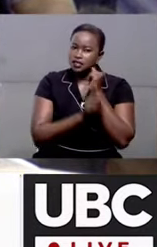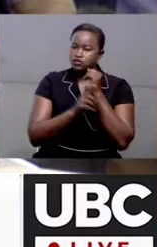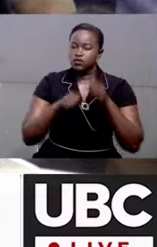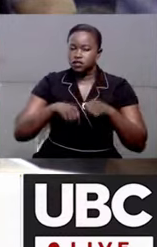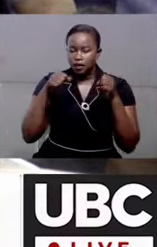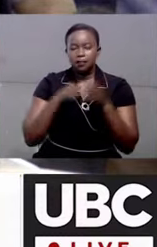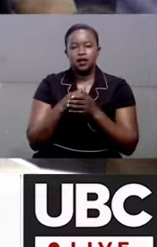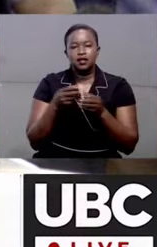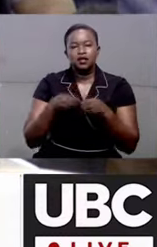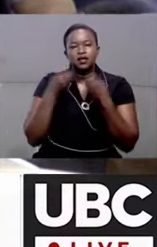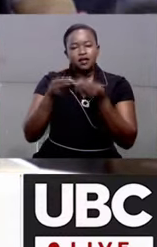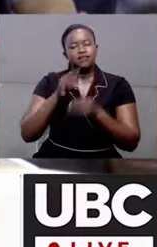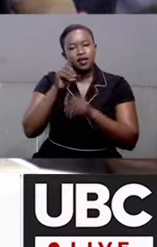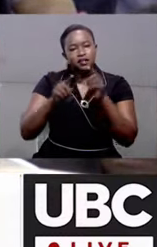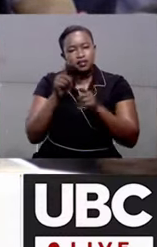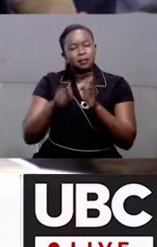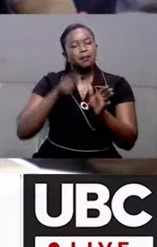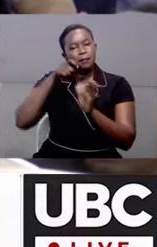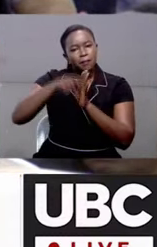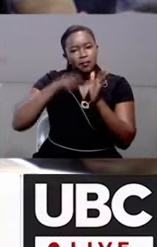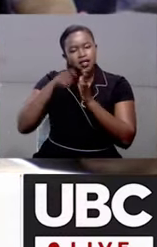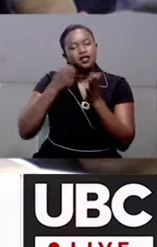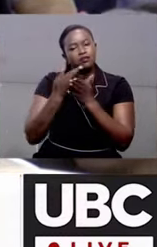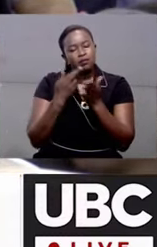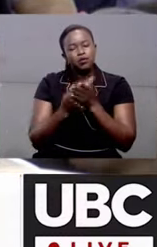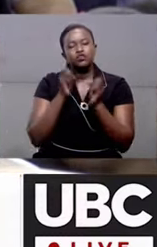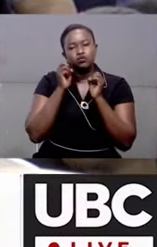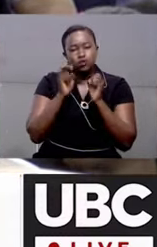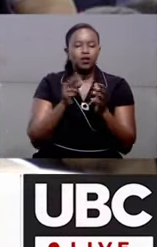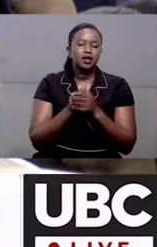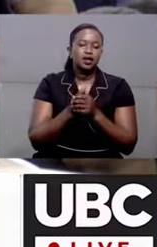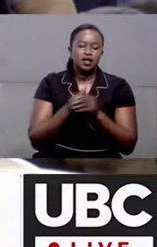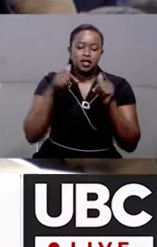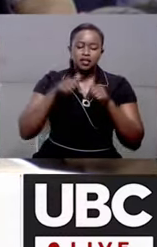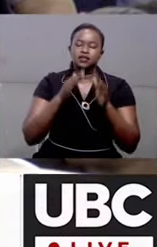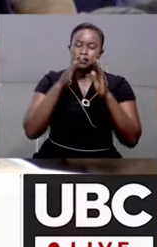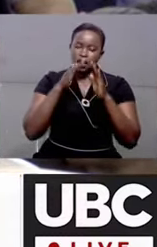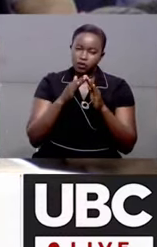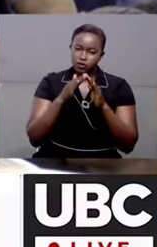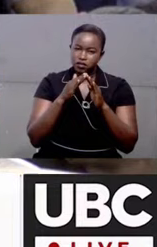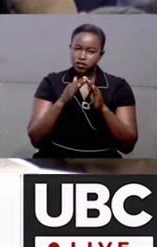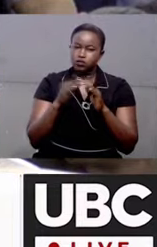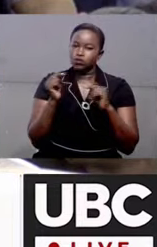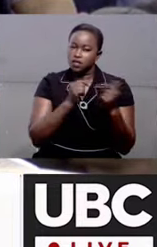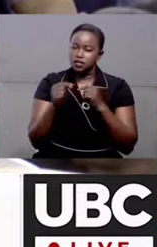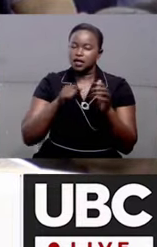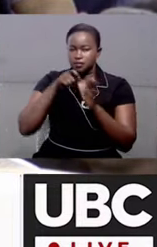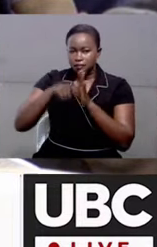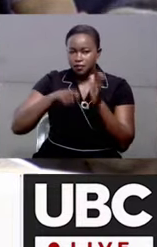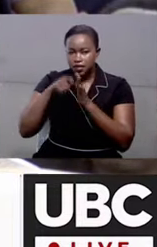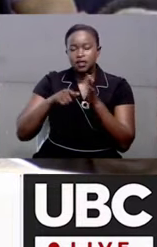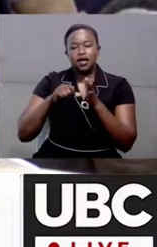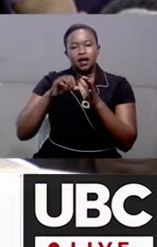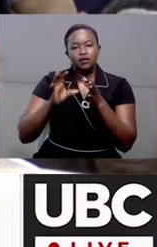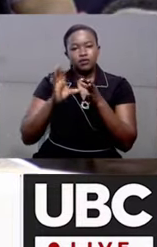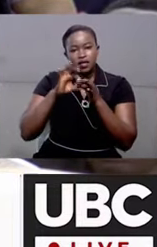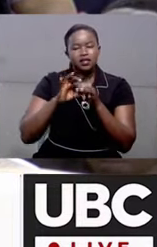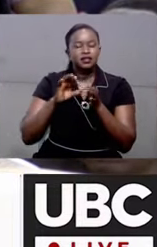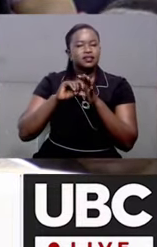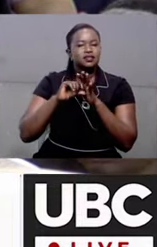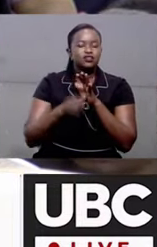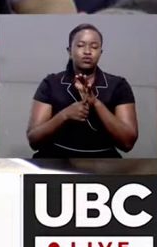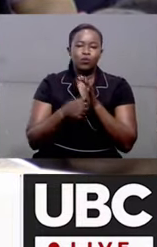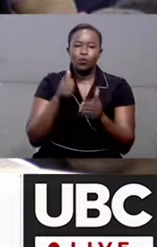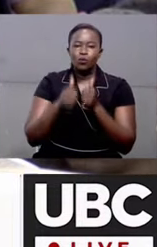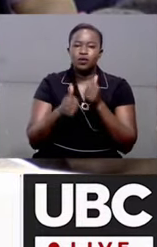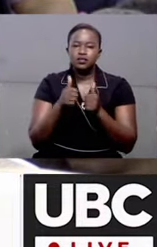media report. So it is okay for this House to discuss media-related issues that are people-centered. No, Honorable Speaker, honorable, you have guided... Honorable, it is not